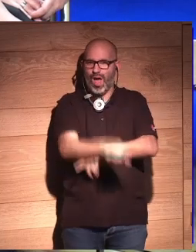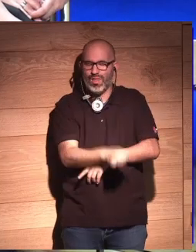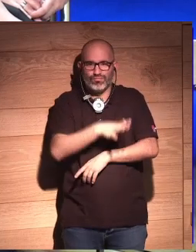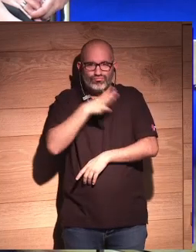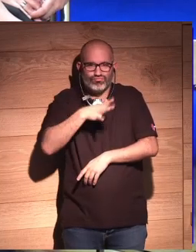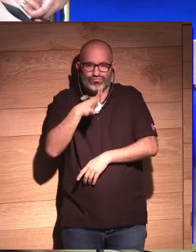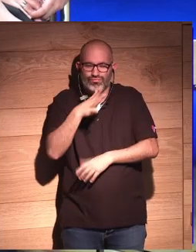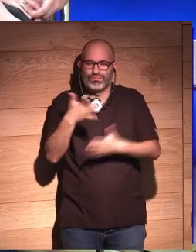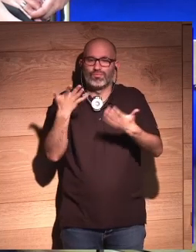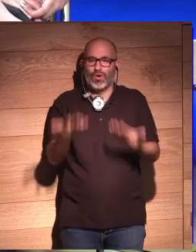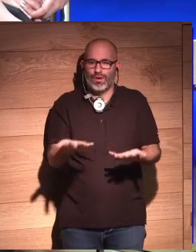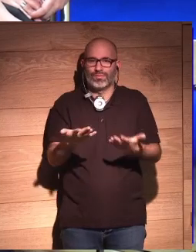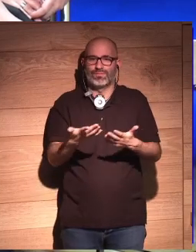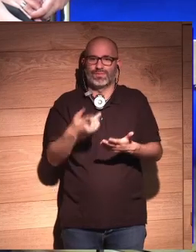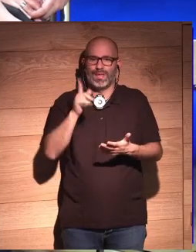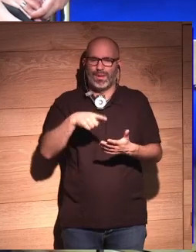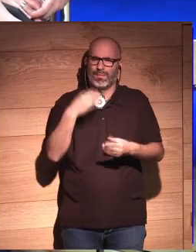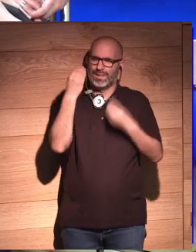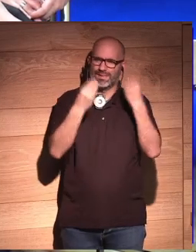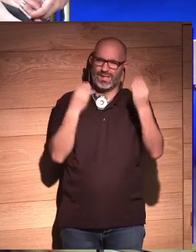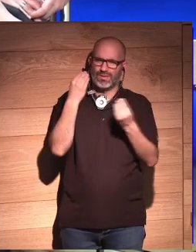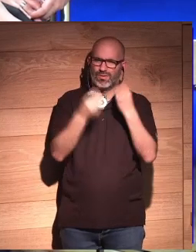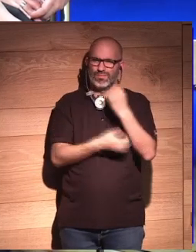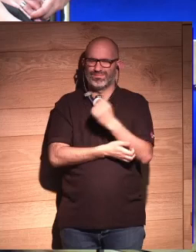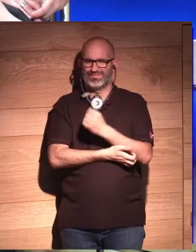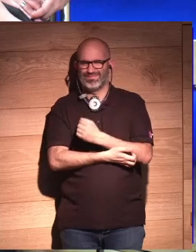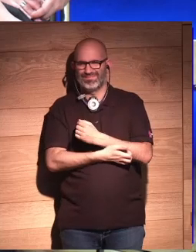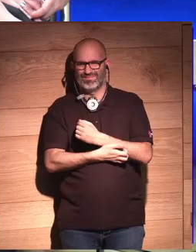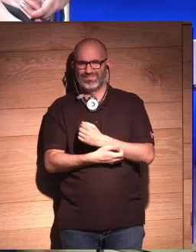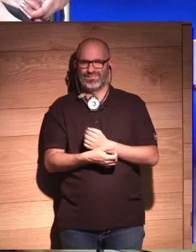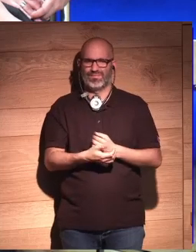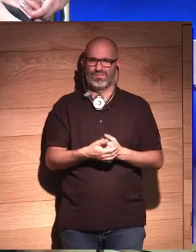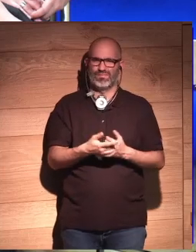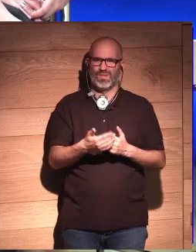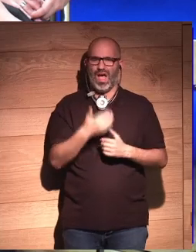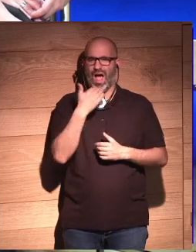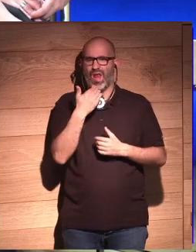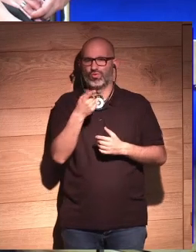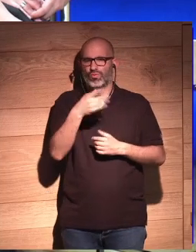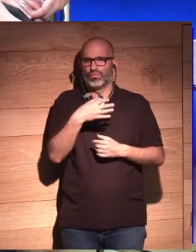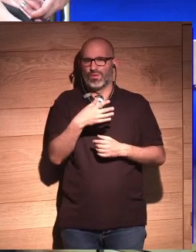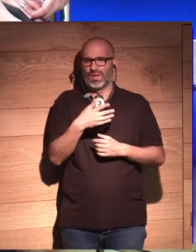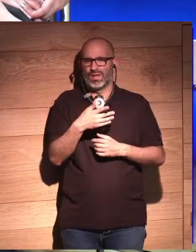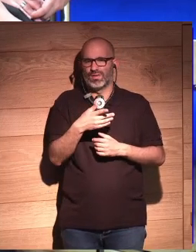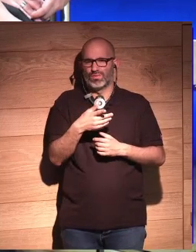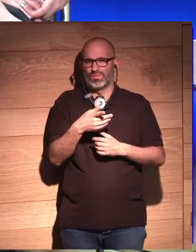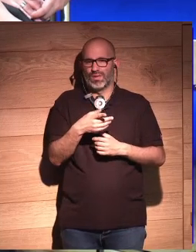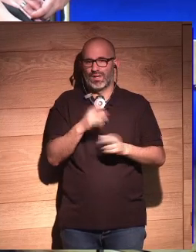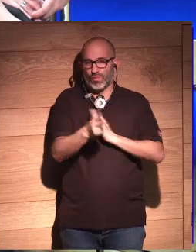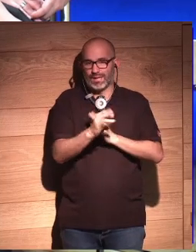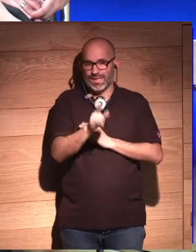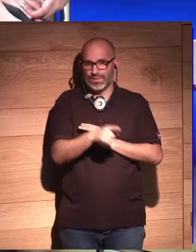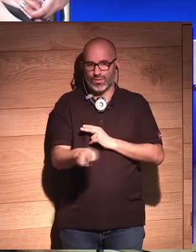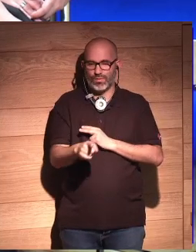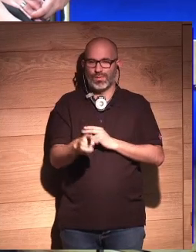was really wondering, maybe you could have an answer for it, is I see that virtual reality throughout its time, it's been developing a